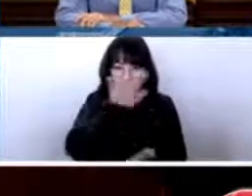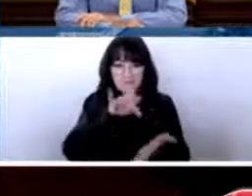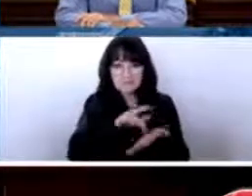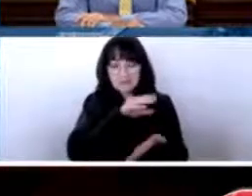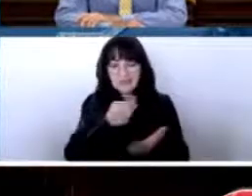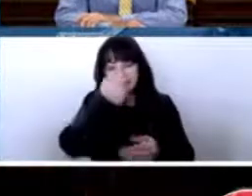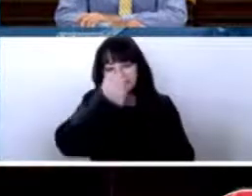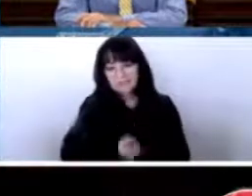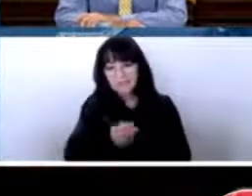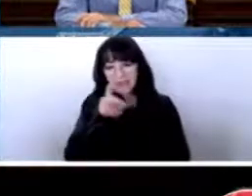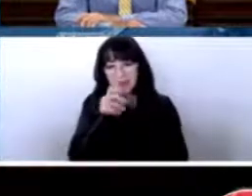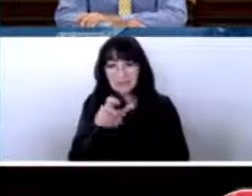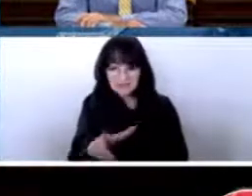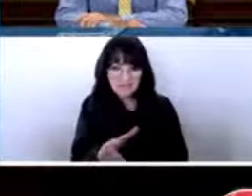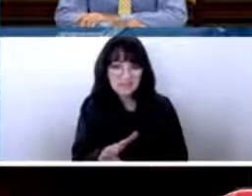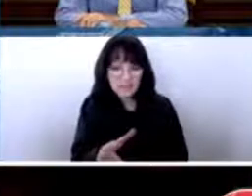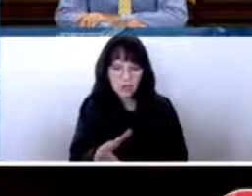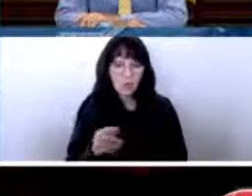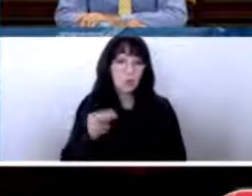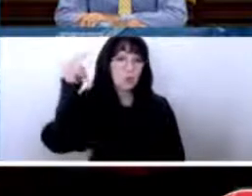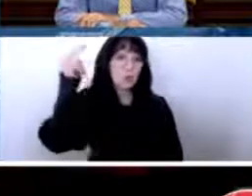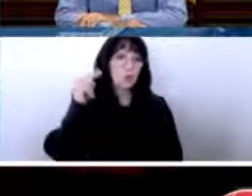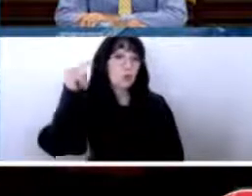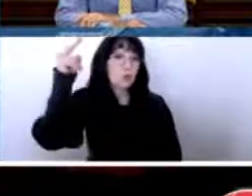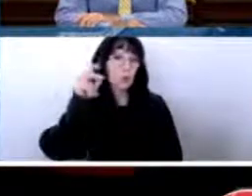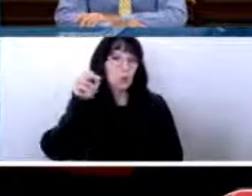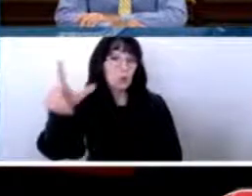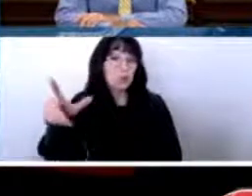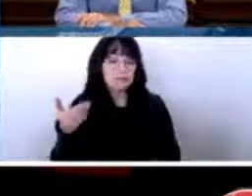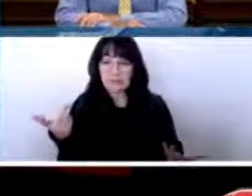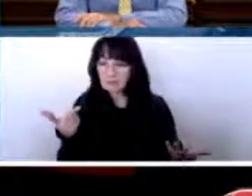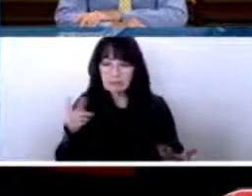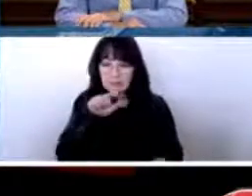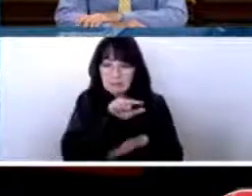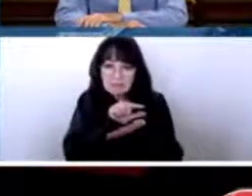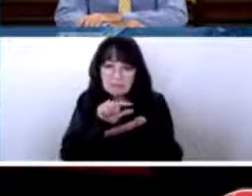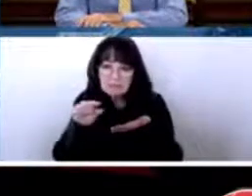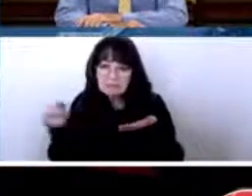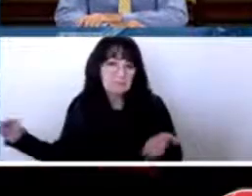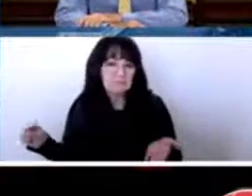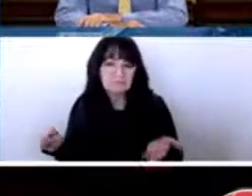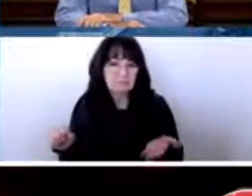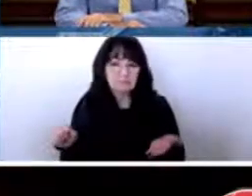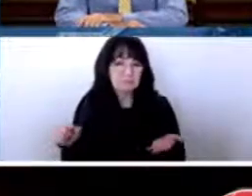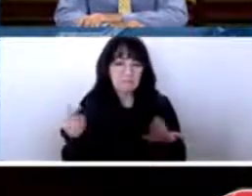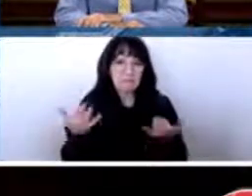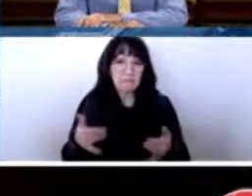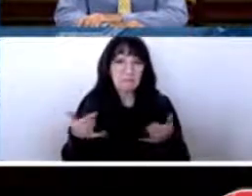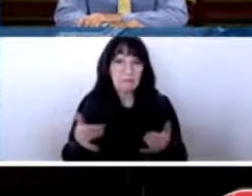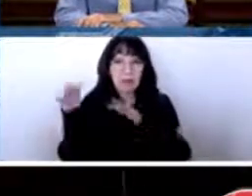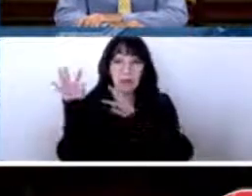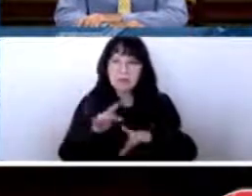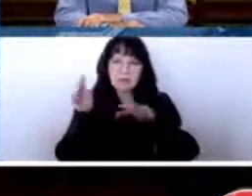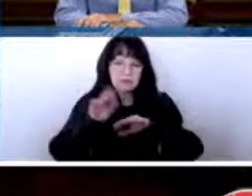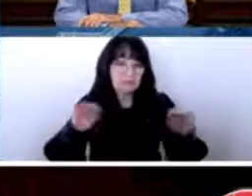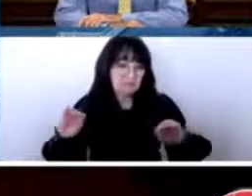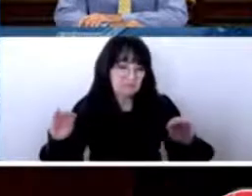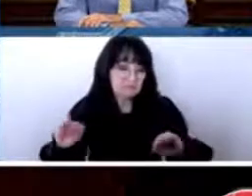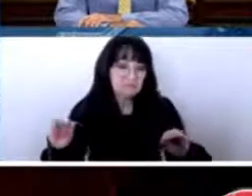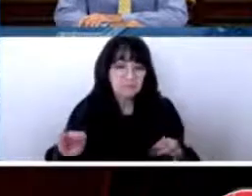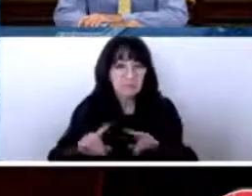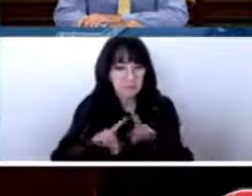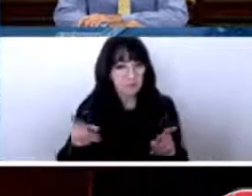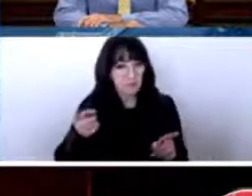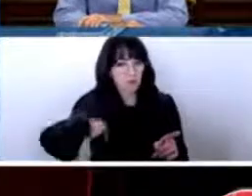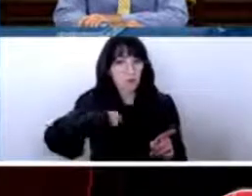and needed every one of our first responders out there to help, and our DelDOT personnel to clear the snow. And the